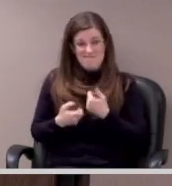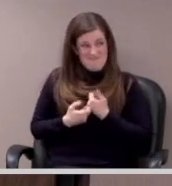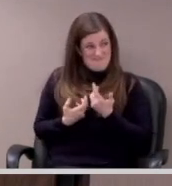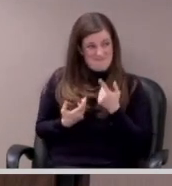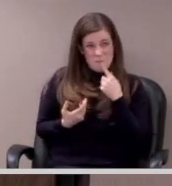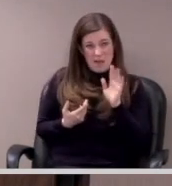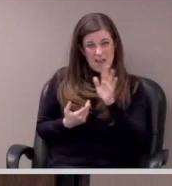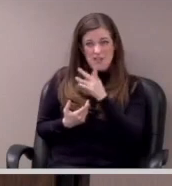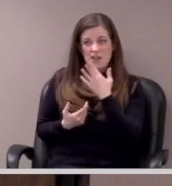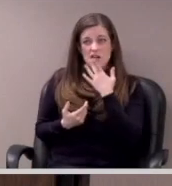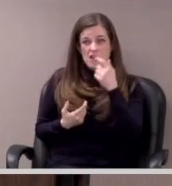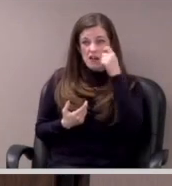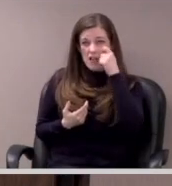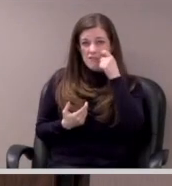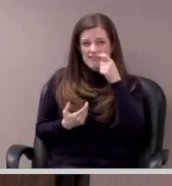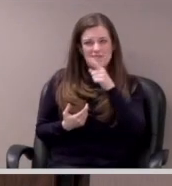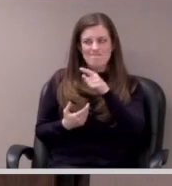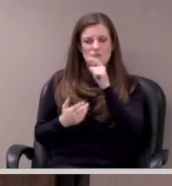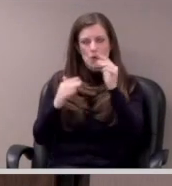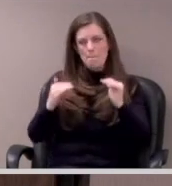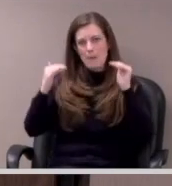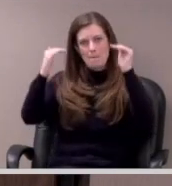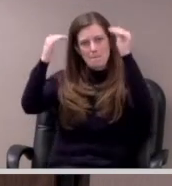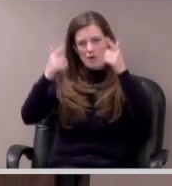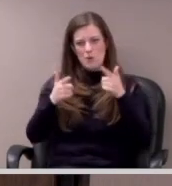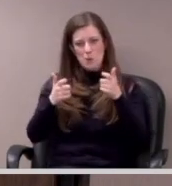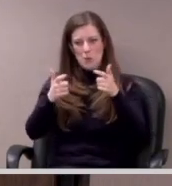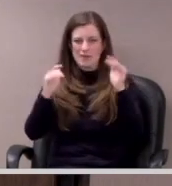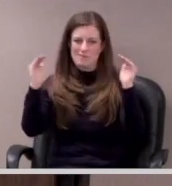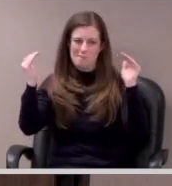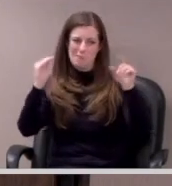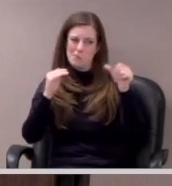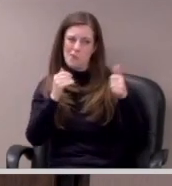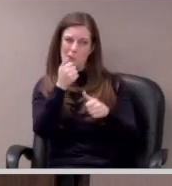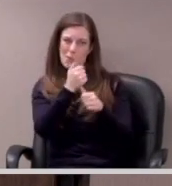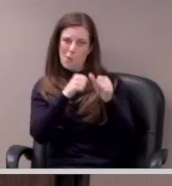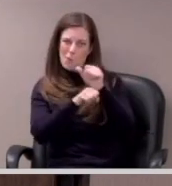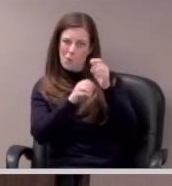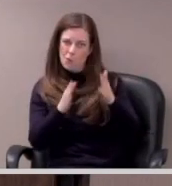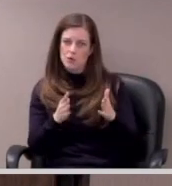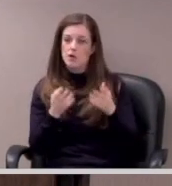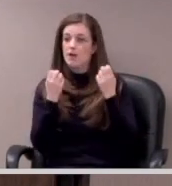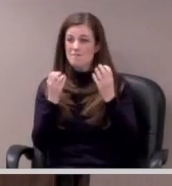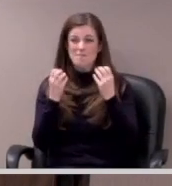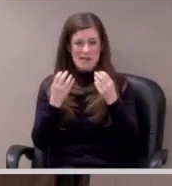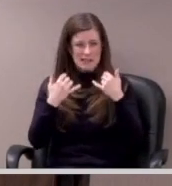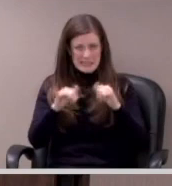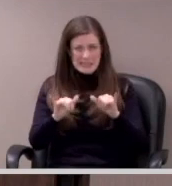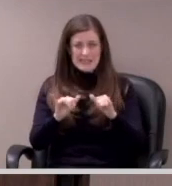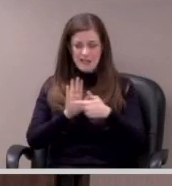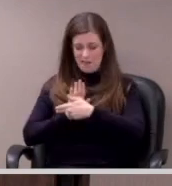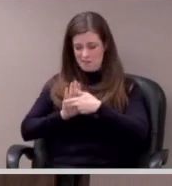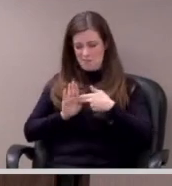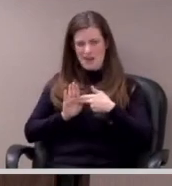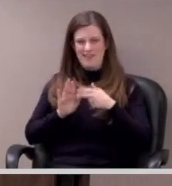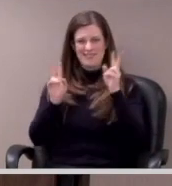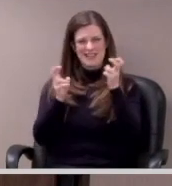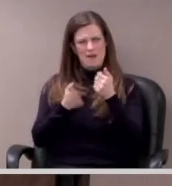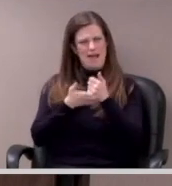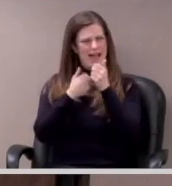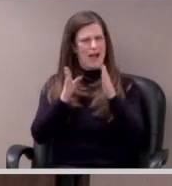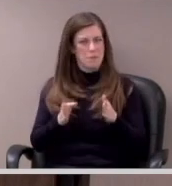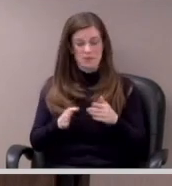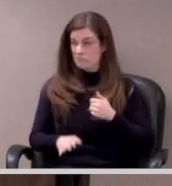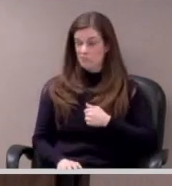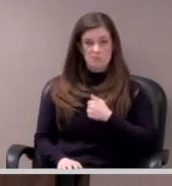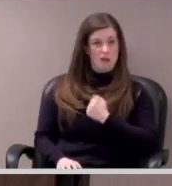being promoted as quickly as other coworkers, and many of them still bear the title helper. I'm